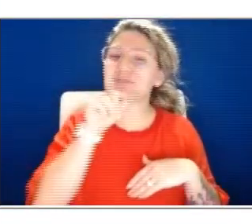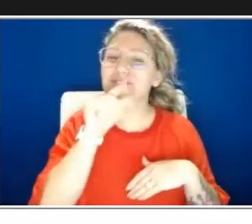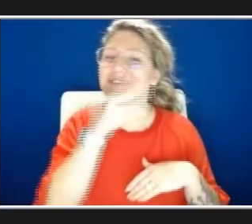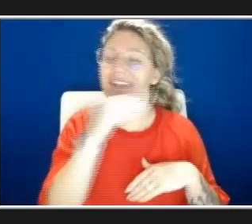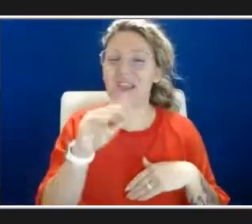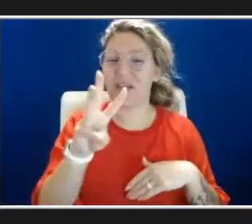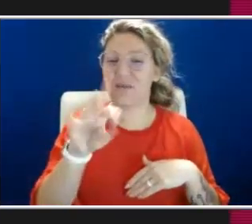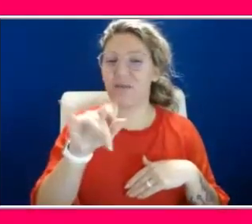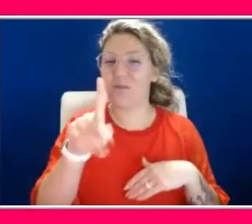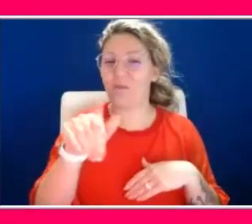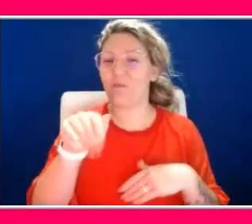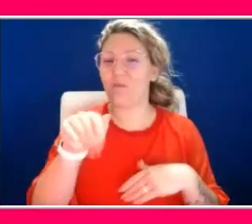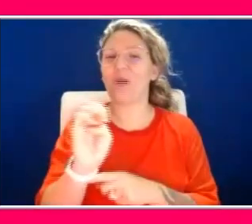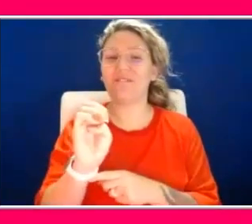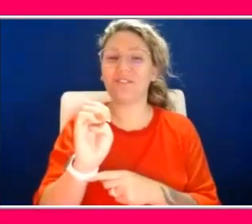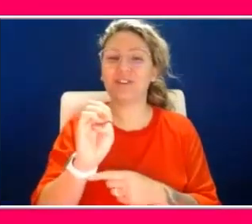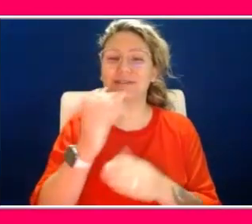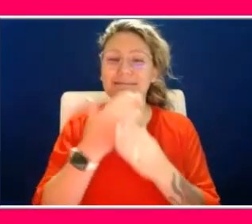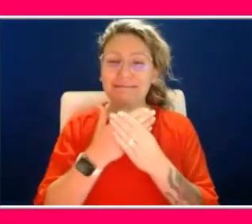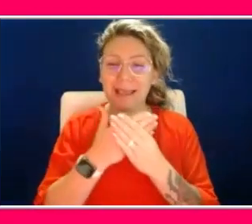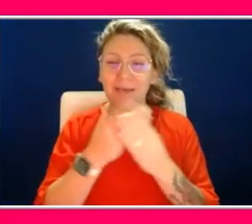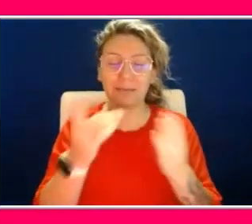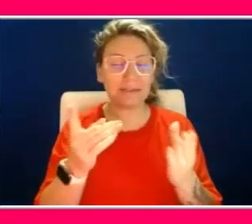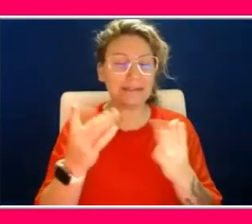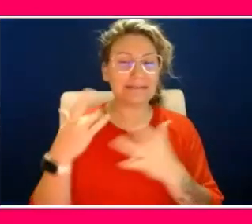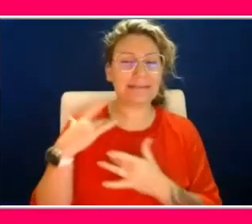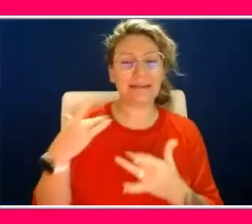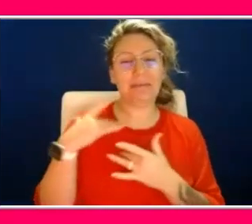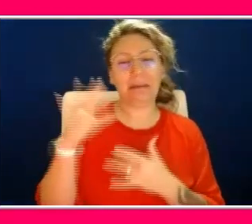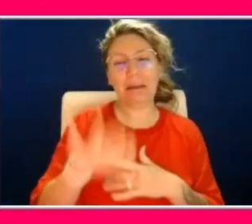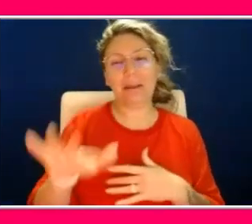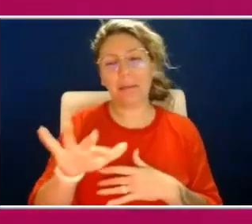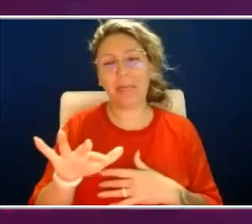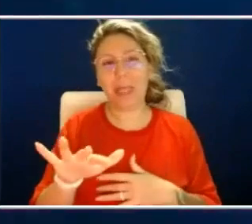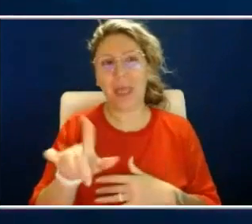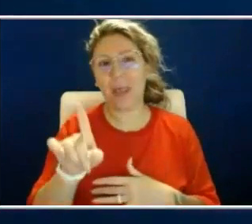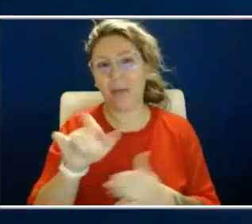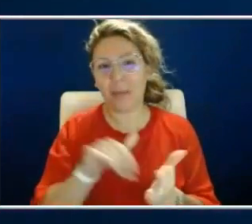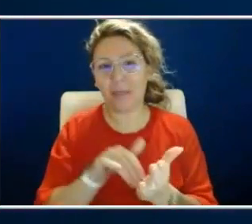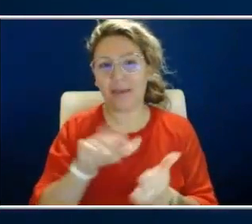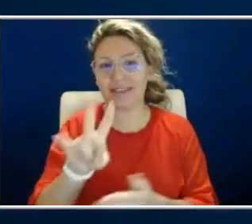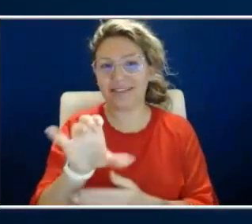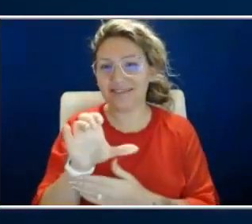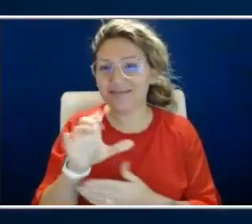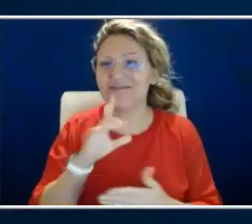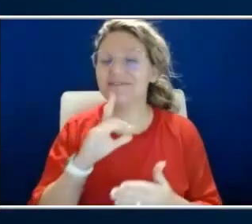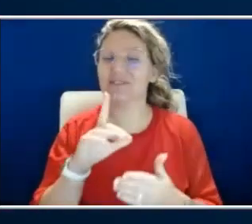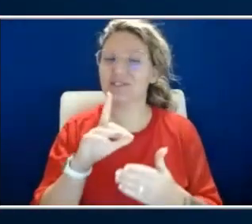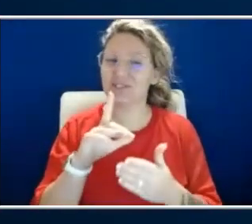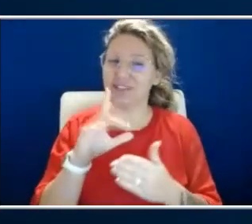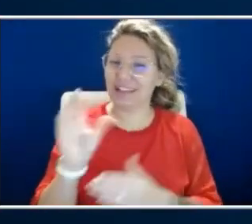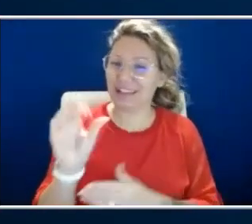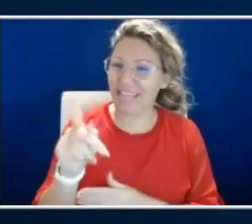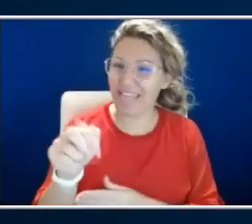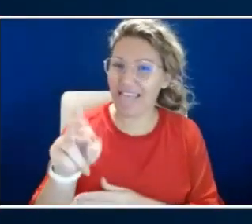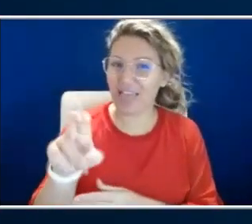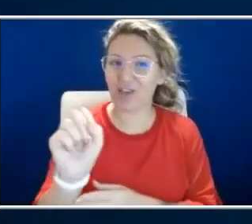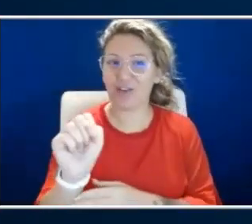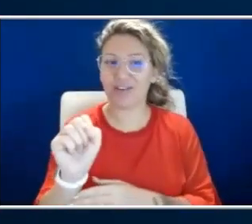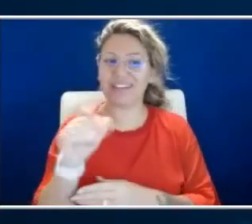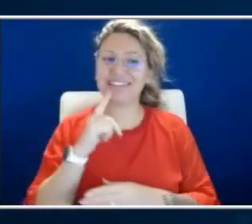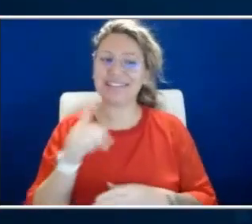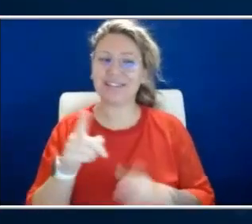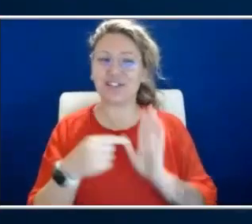here's the caveat. Typically they run about 1,700 calories. So today Chef Eric King has been put to the test. He's going to show us how to